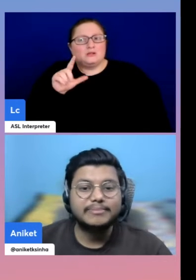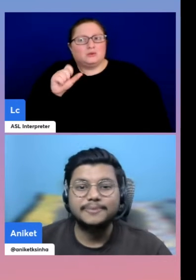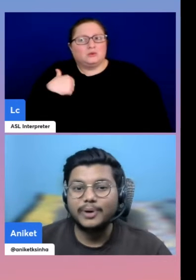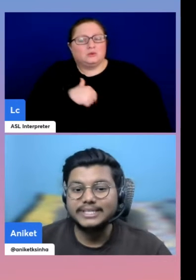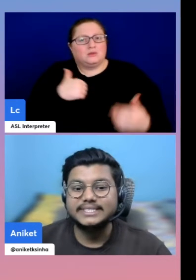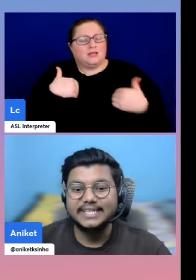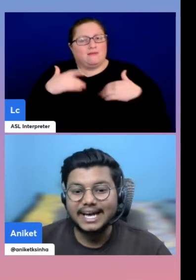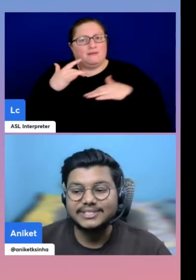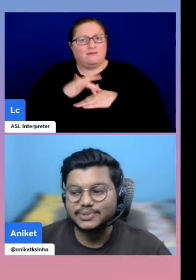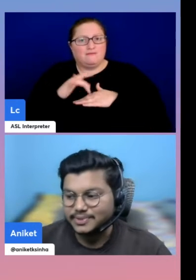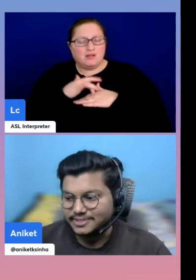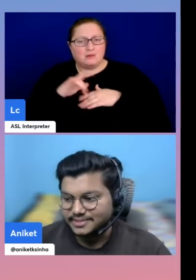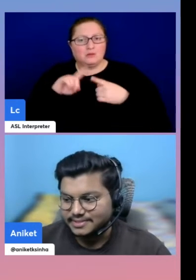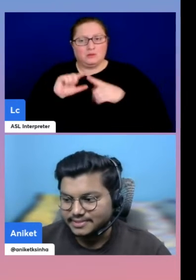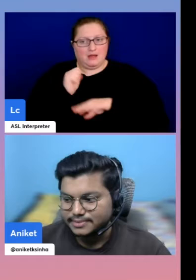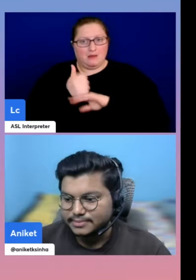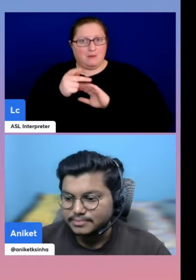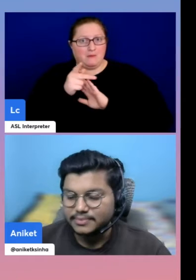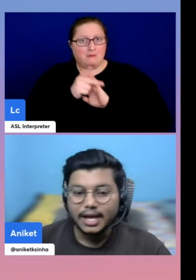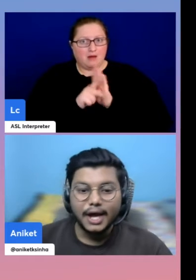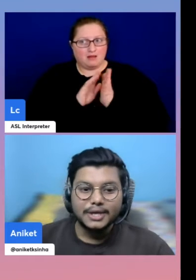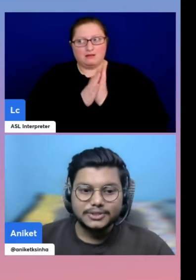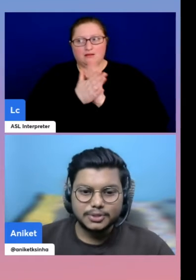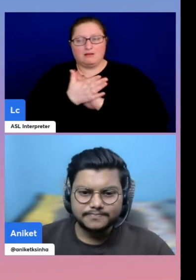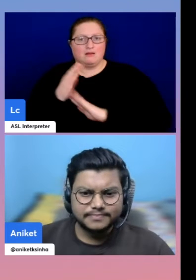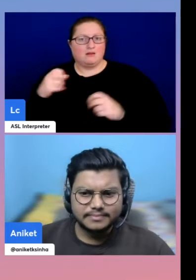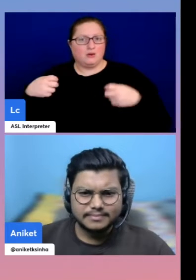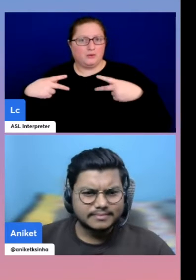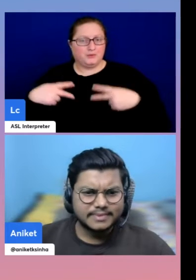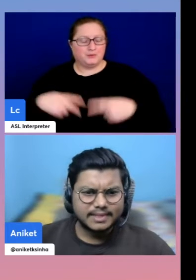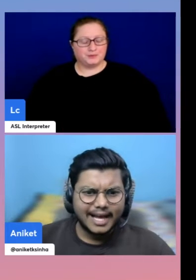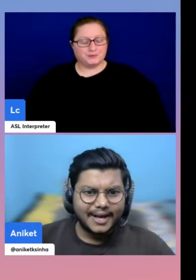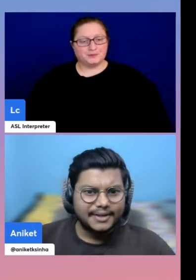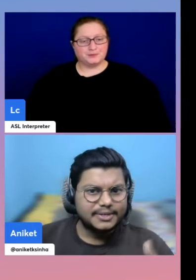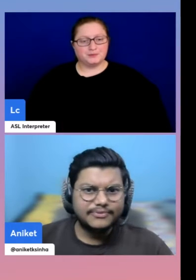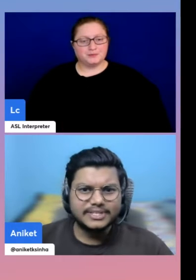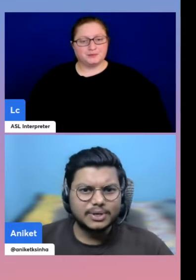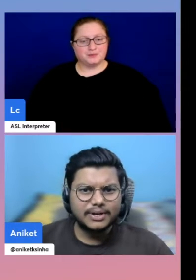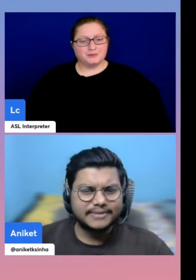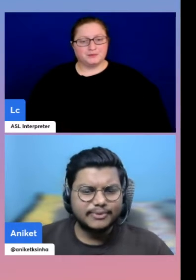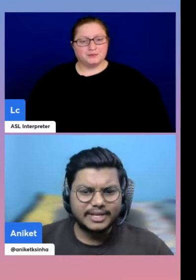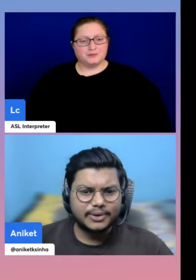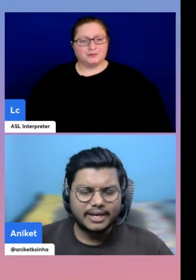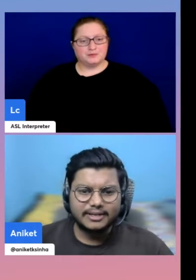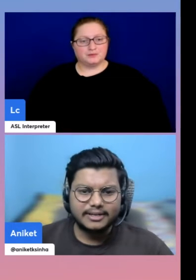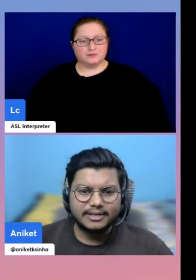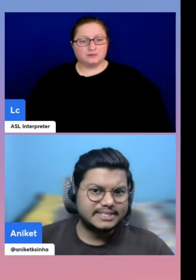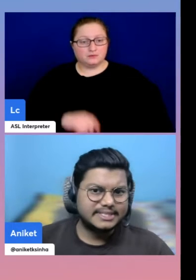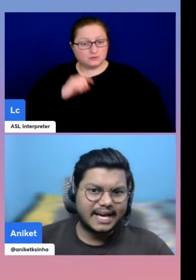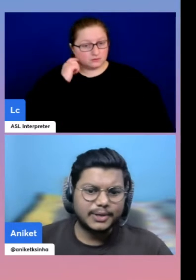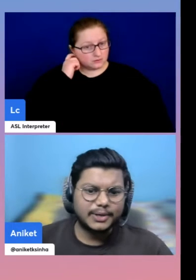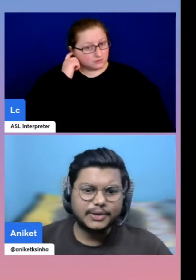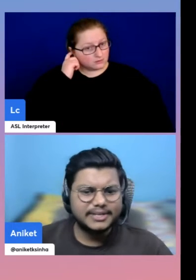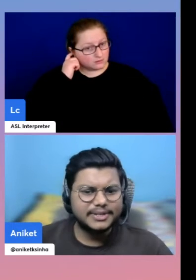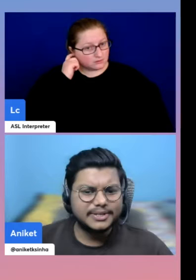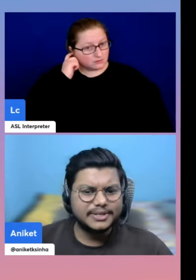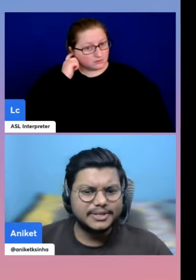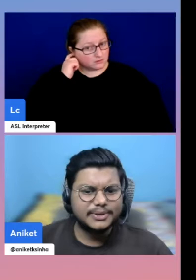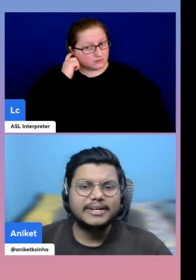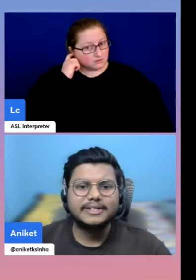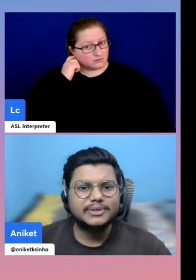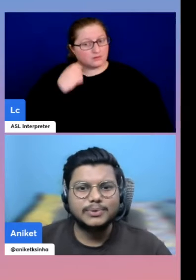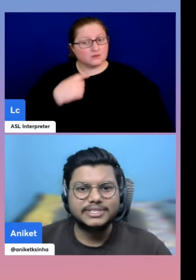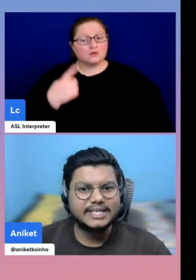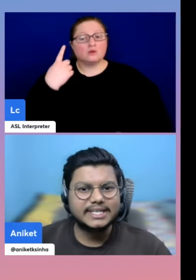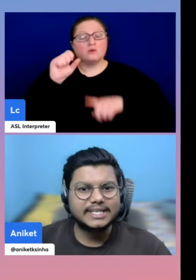to implement policy as code. So we saw one scenario where you